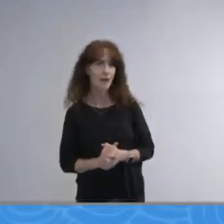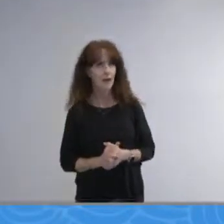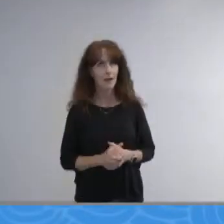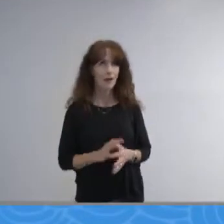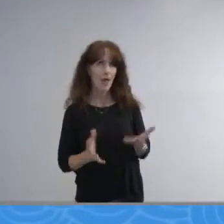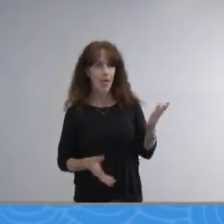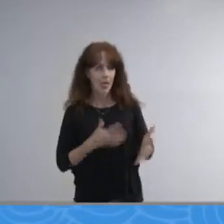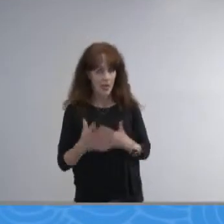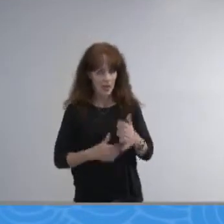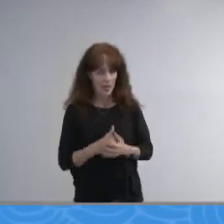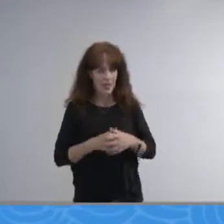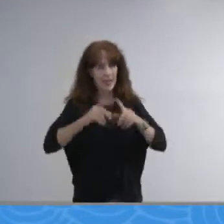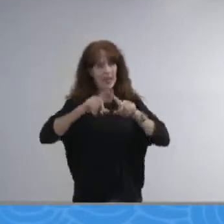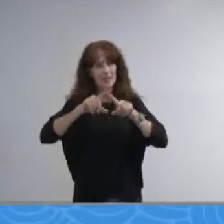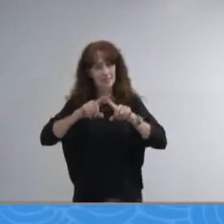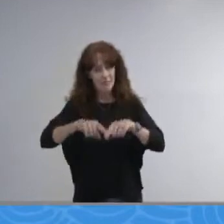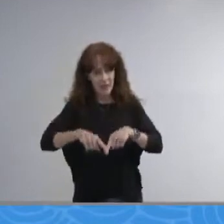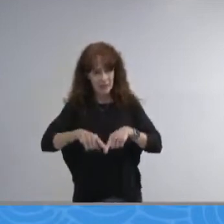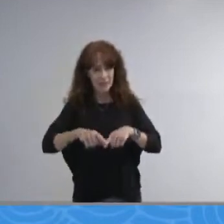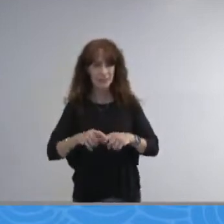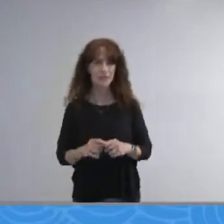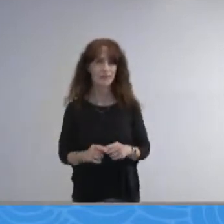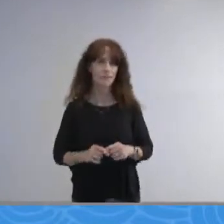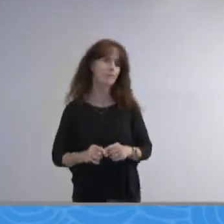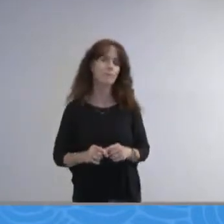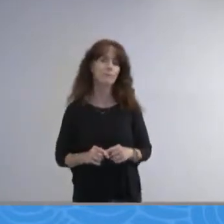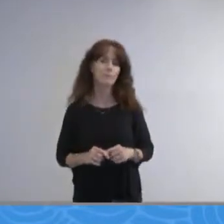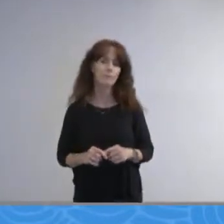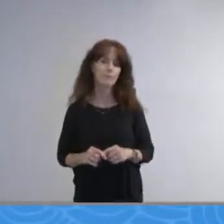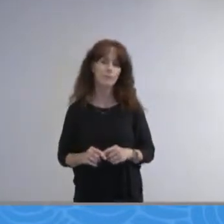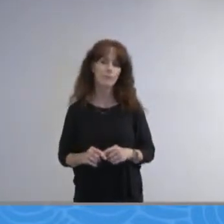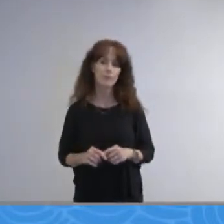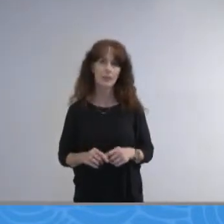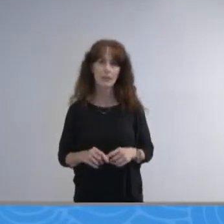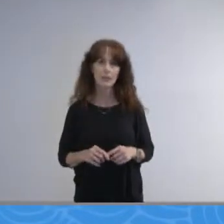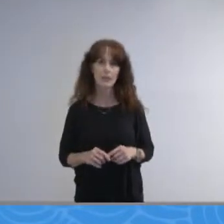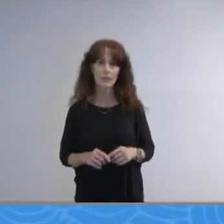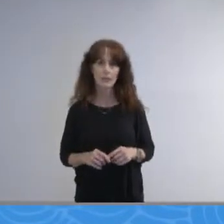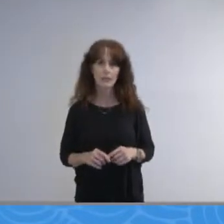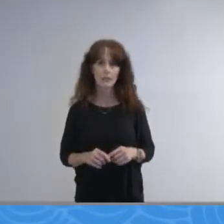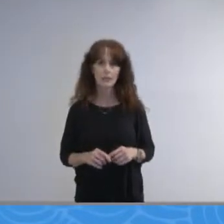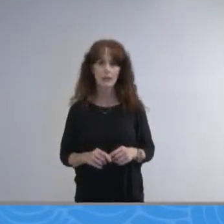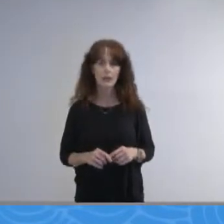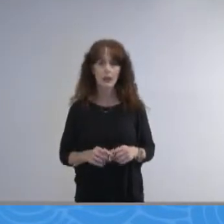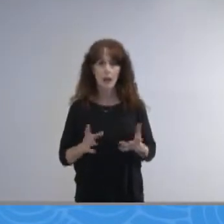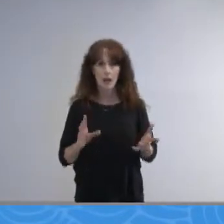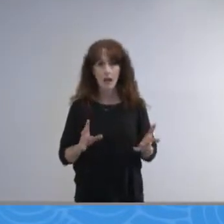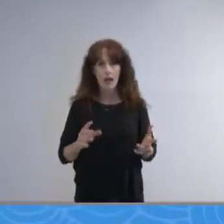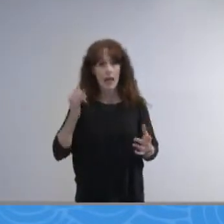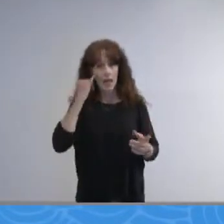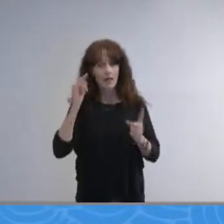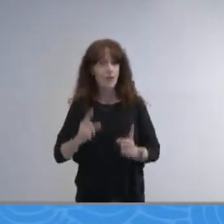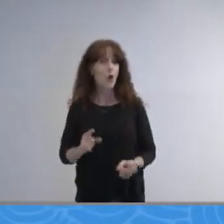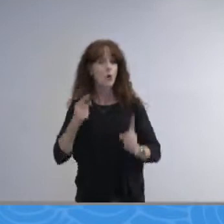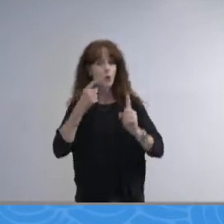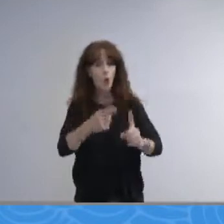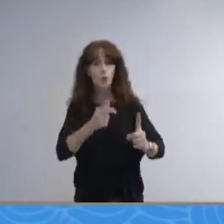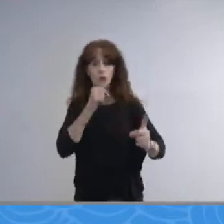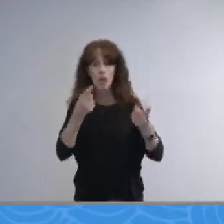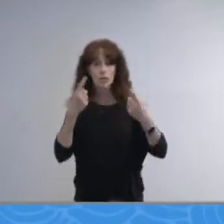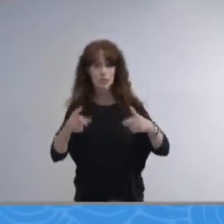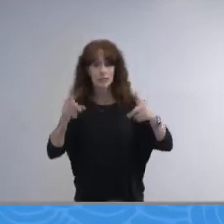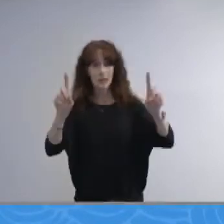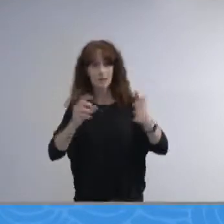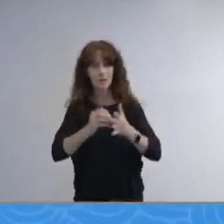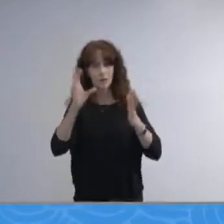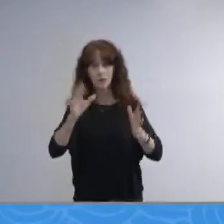my gosh, it depends. It depends. I would say, off the top of my head, if goals are not being achieved, the